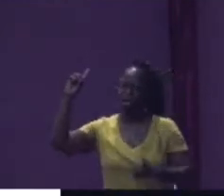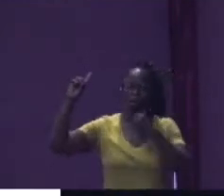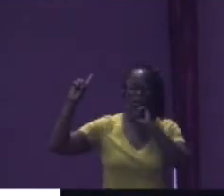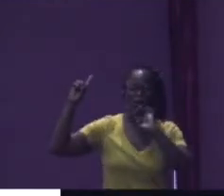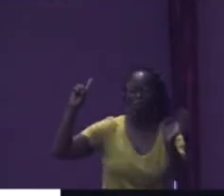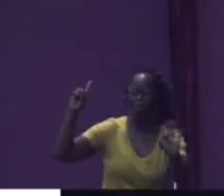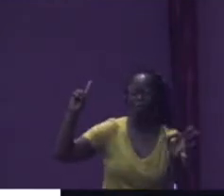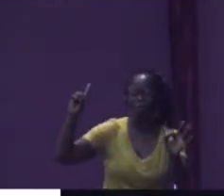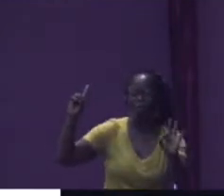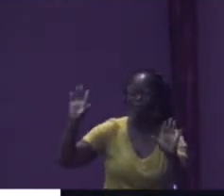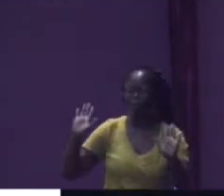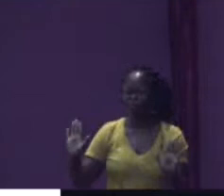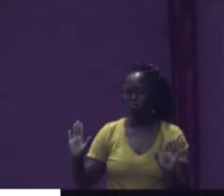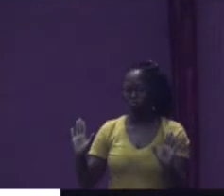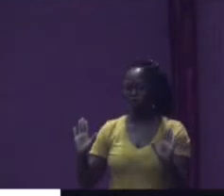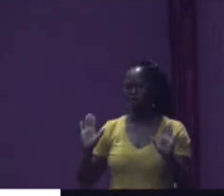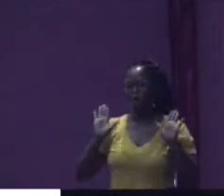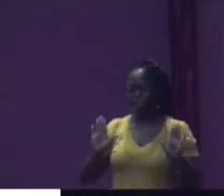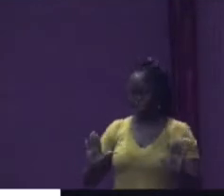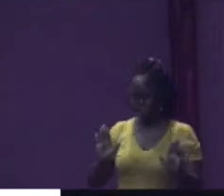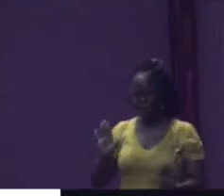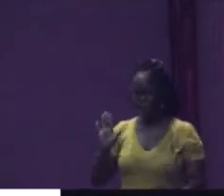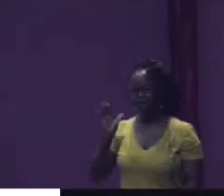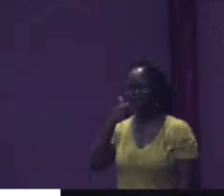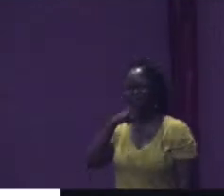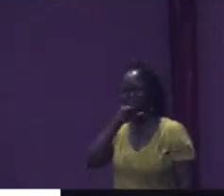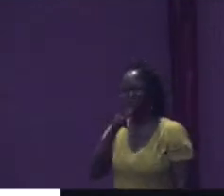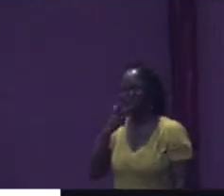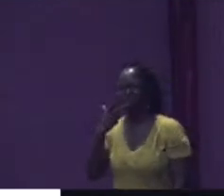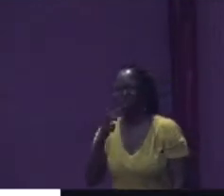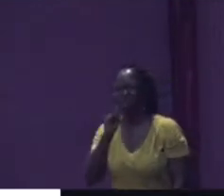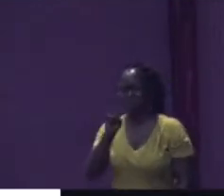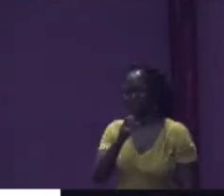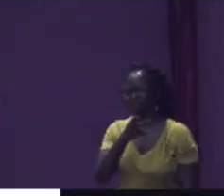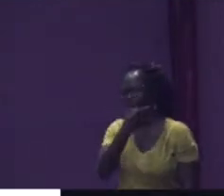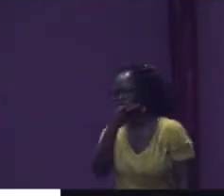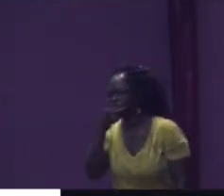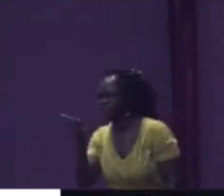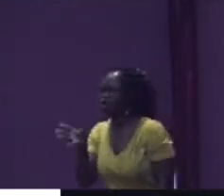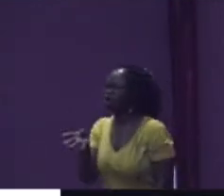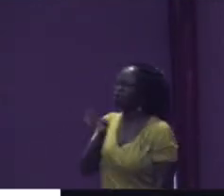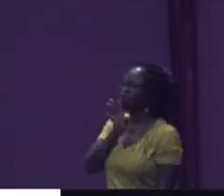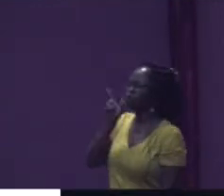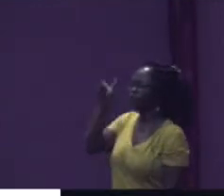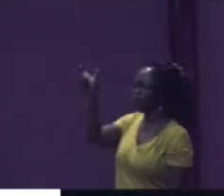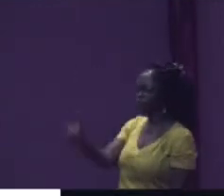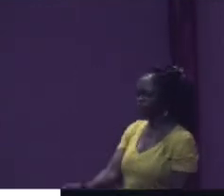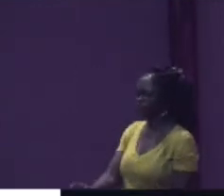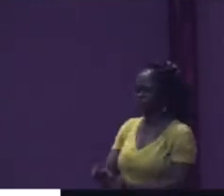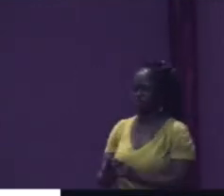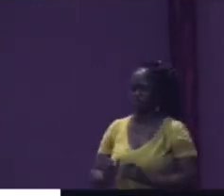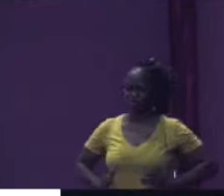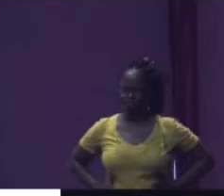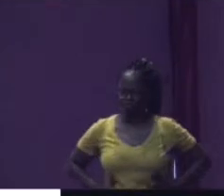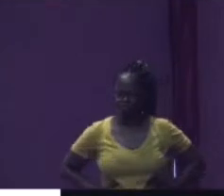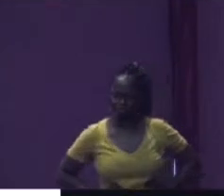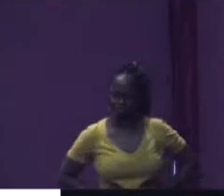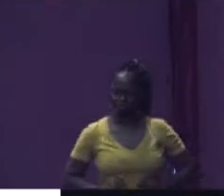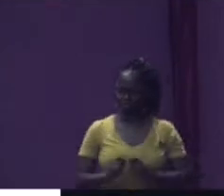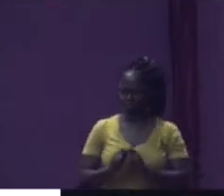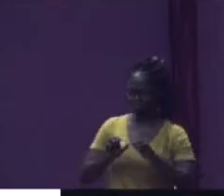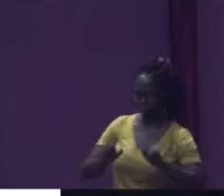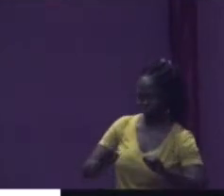when she goes see a patient and massages, it's God that works through